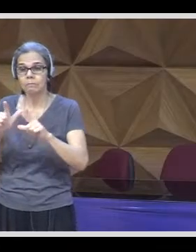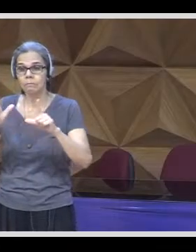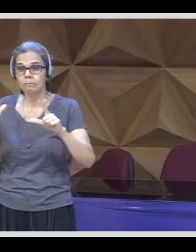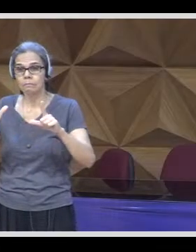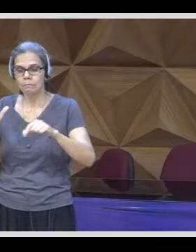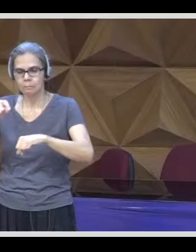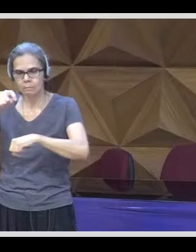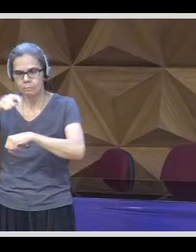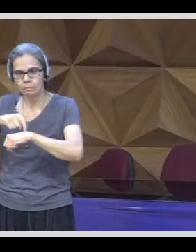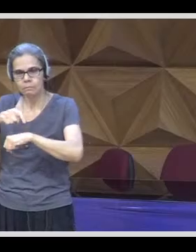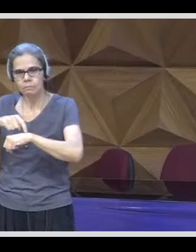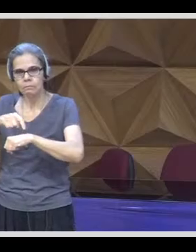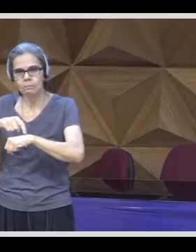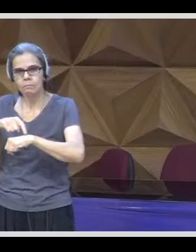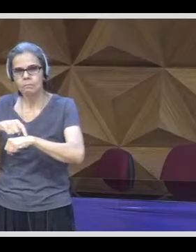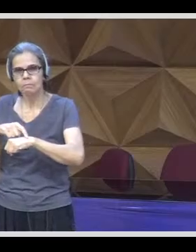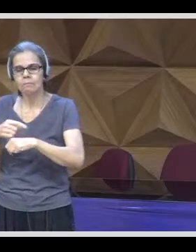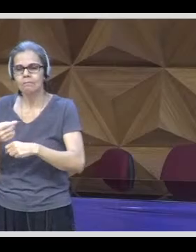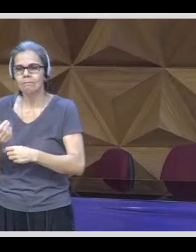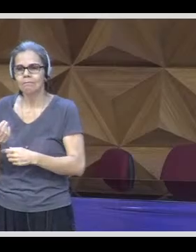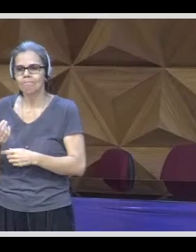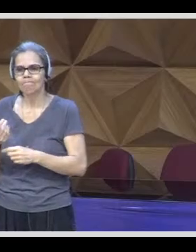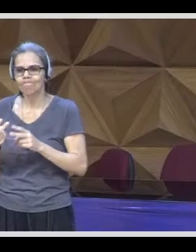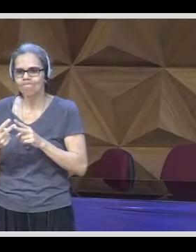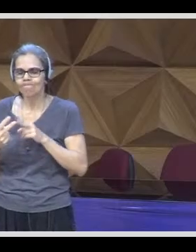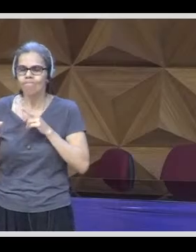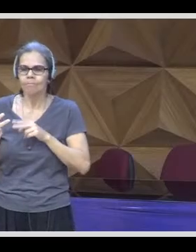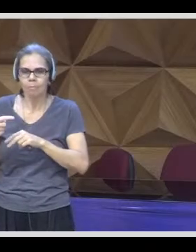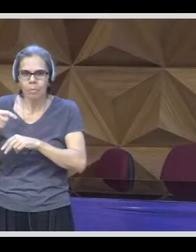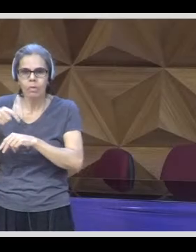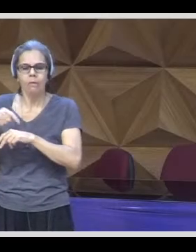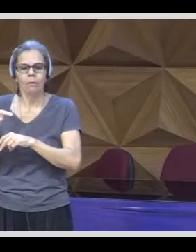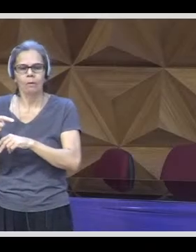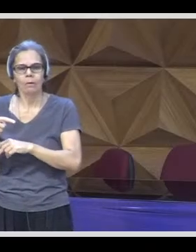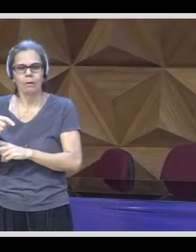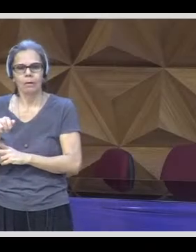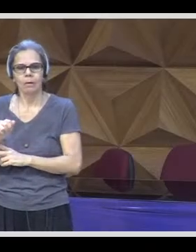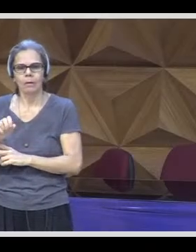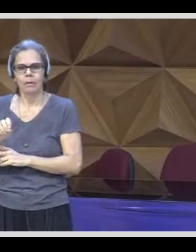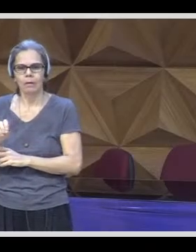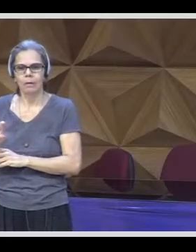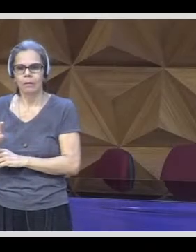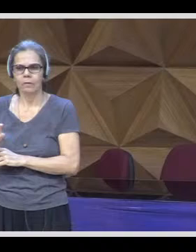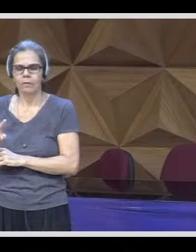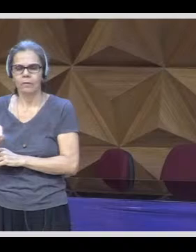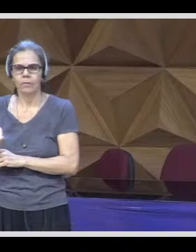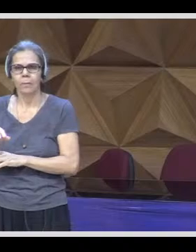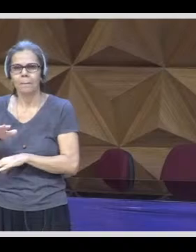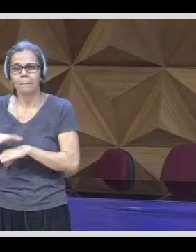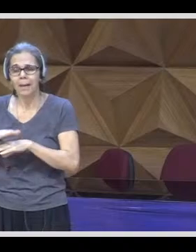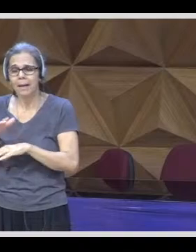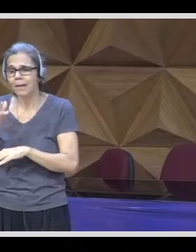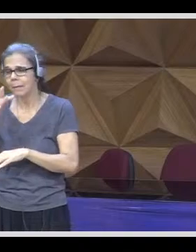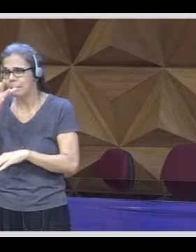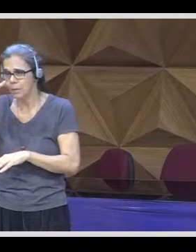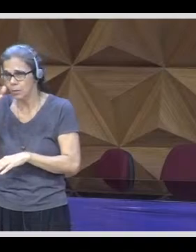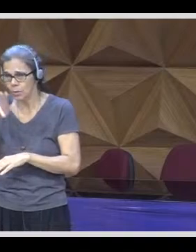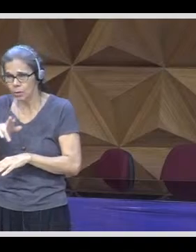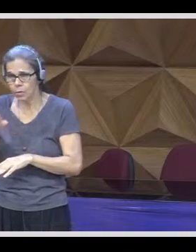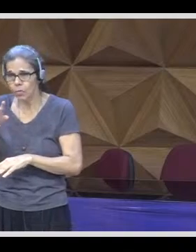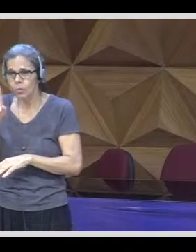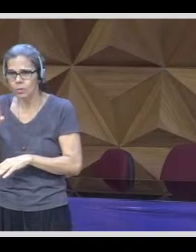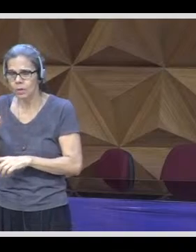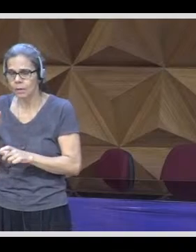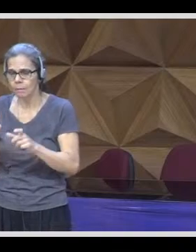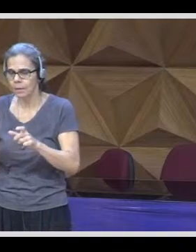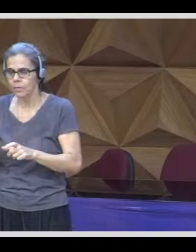and teenagers, because it's very popular among gamers. Gamers go there to play the games and stream while they're playing.